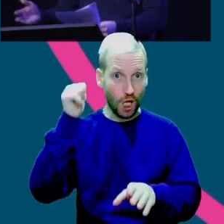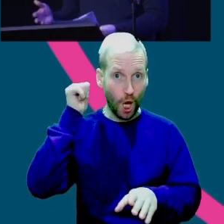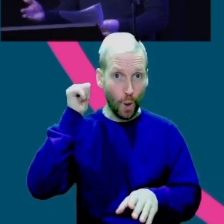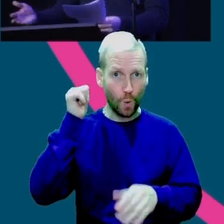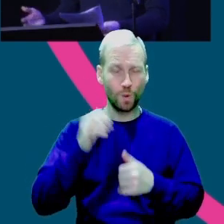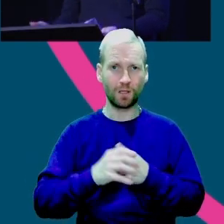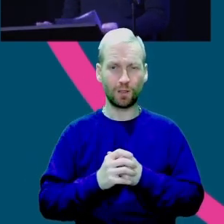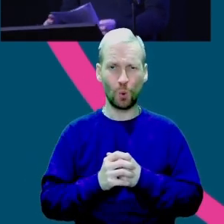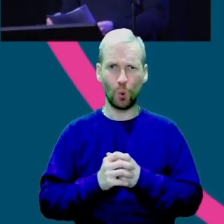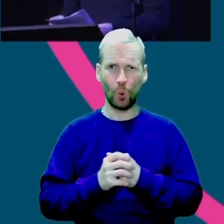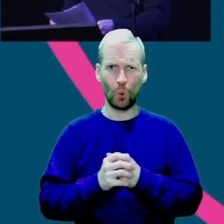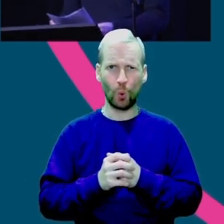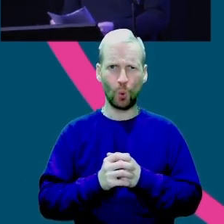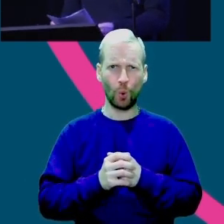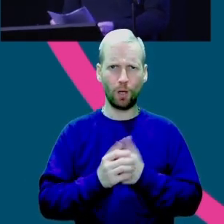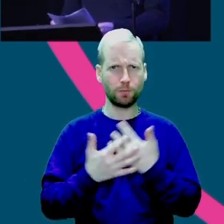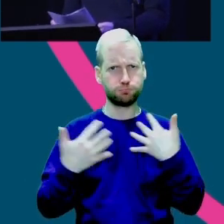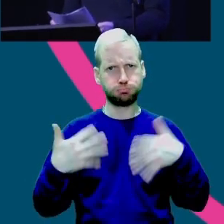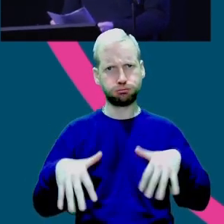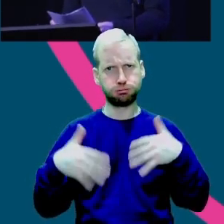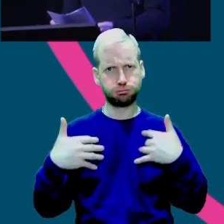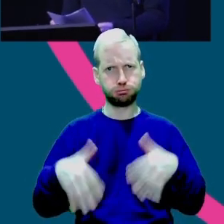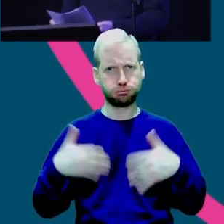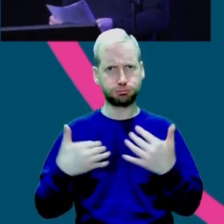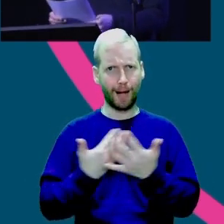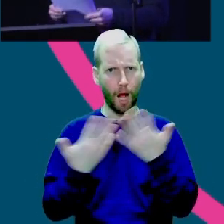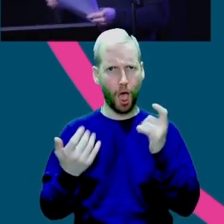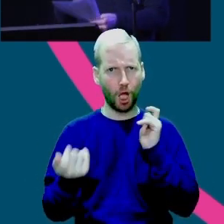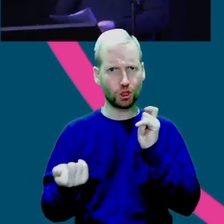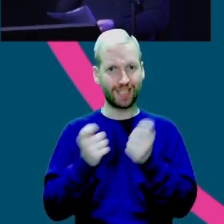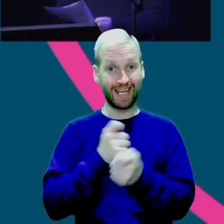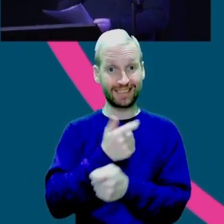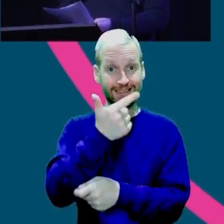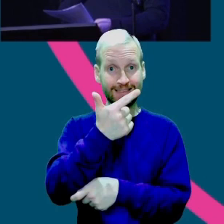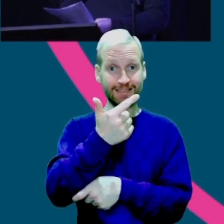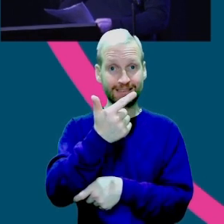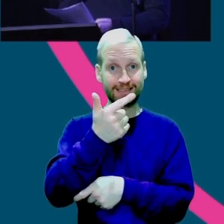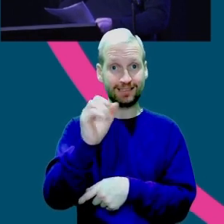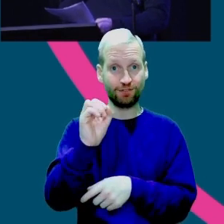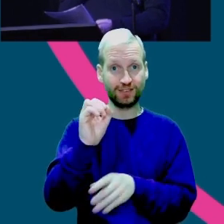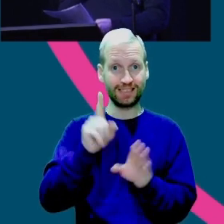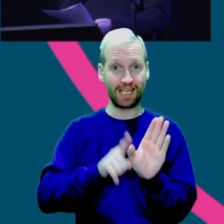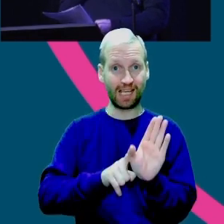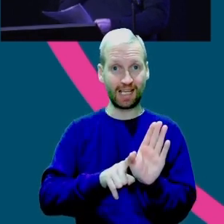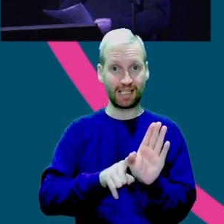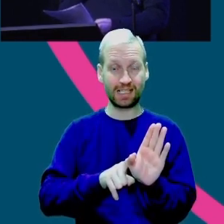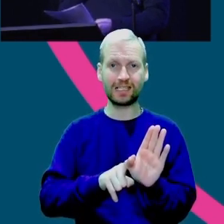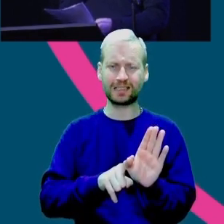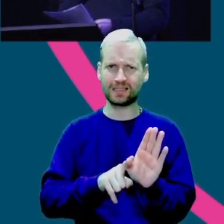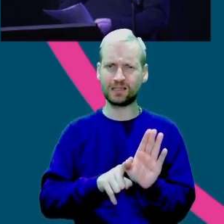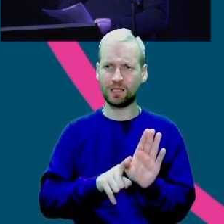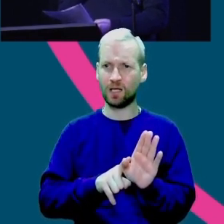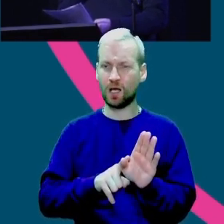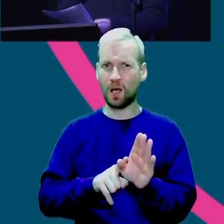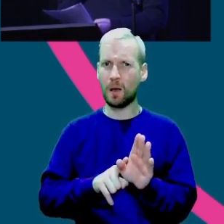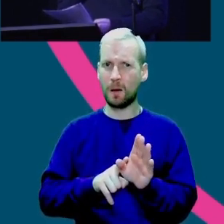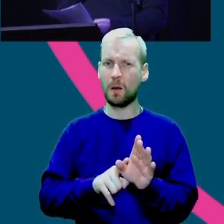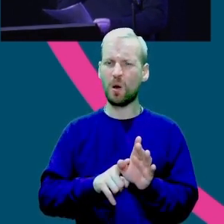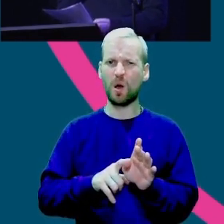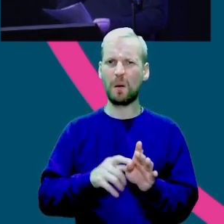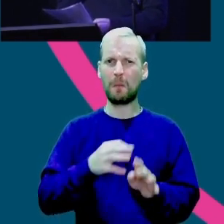if you think how much has changed in that 70 years, in my opinion, we have over-medicalised